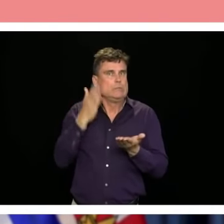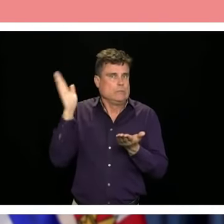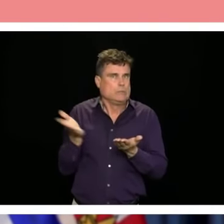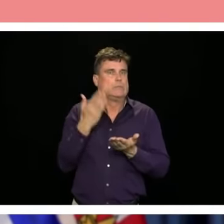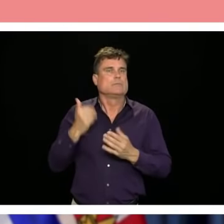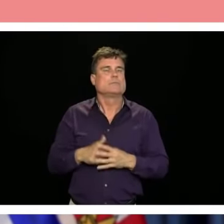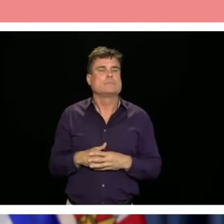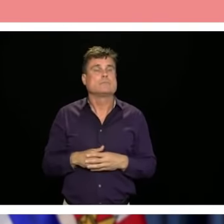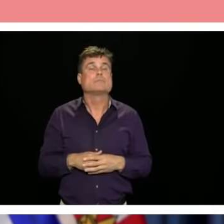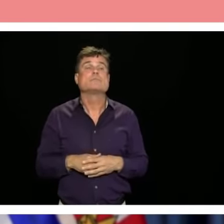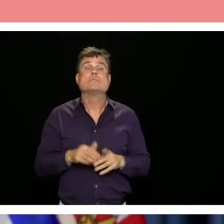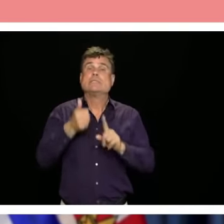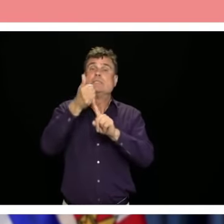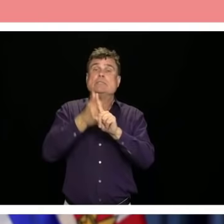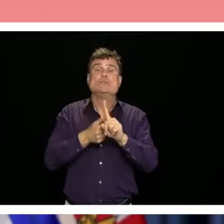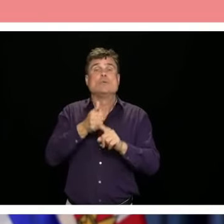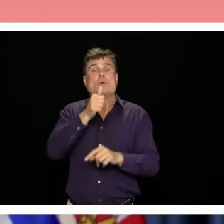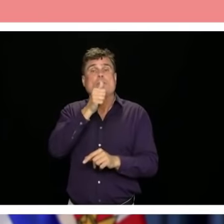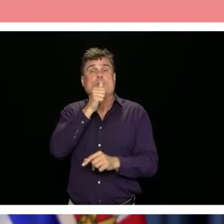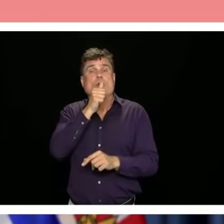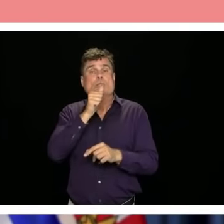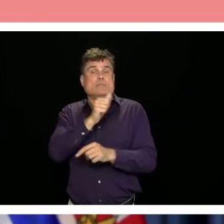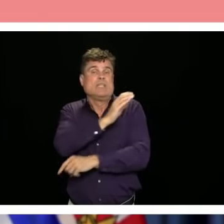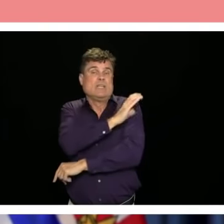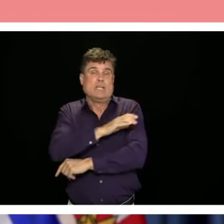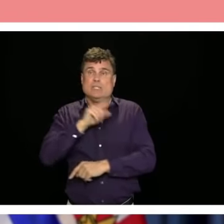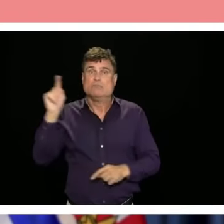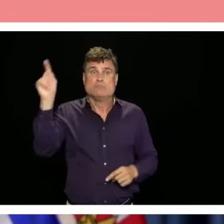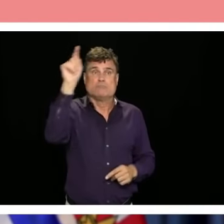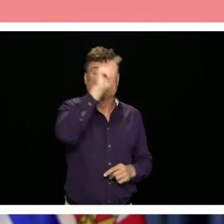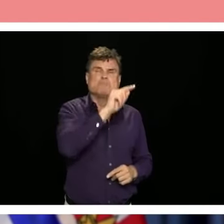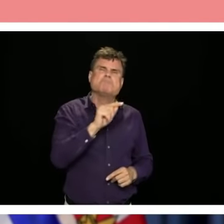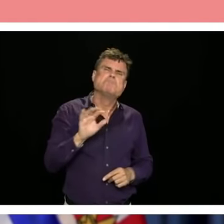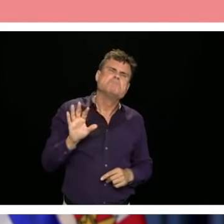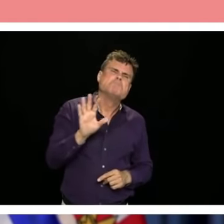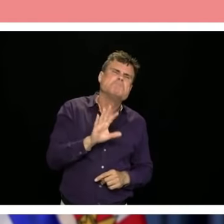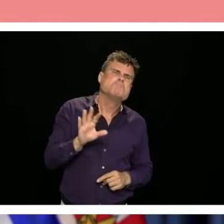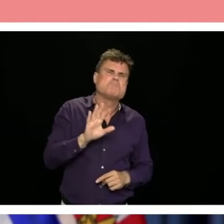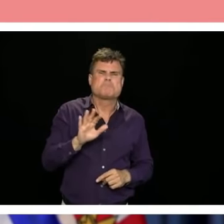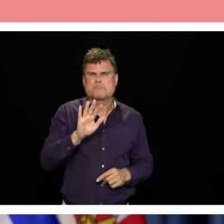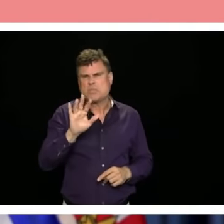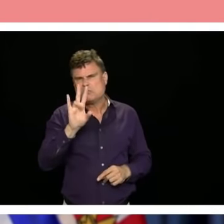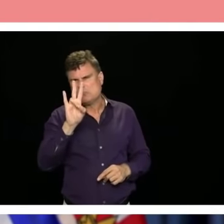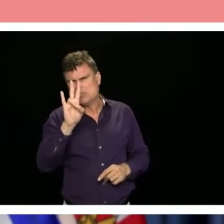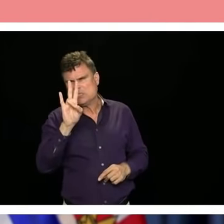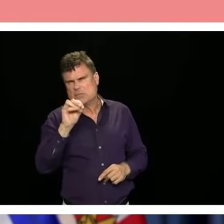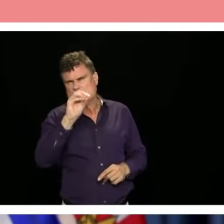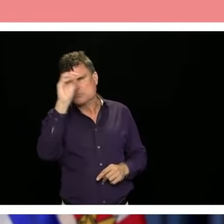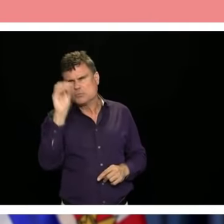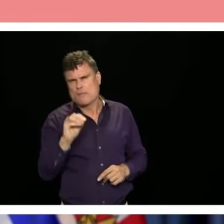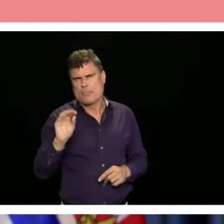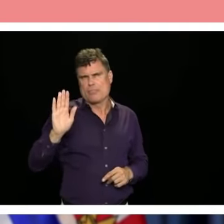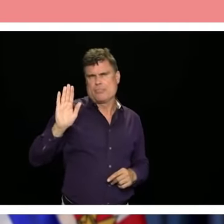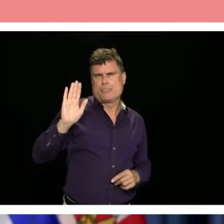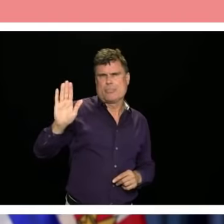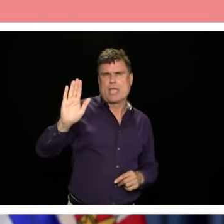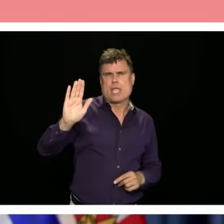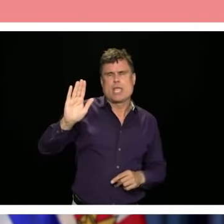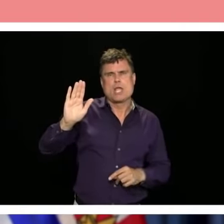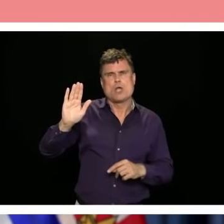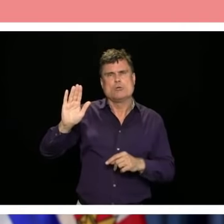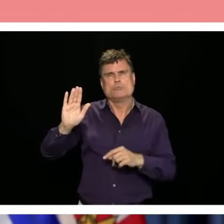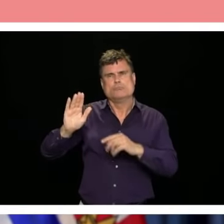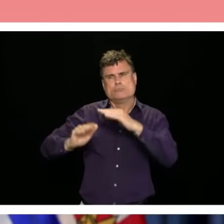all 59 now. They also take place in the public health care system under the Medicare Protection Act, the Canada Health Act, at